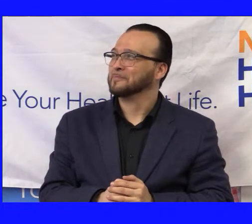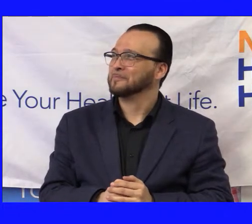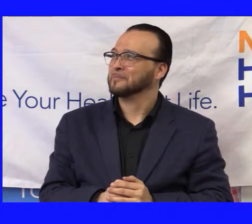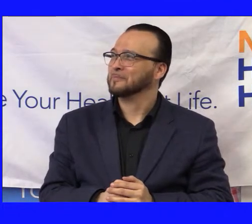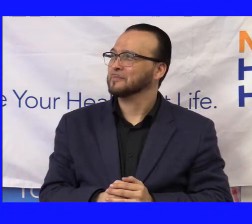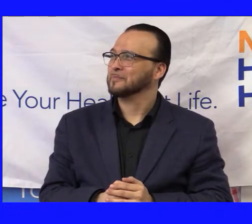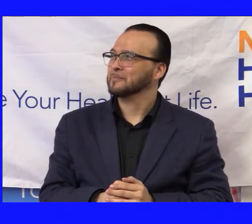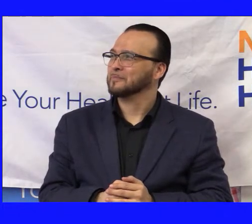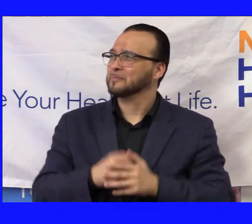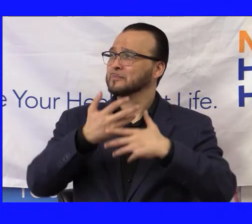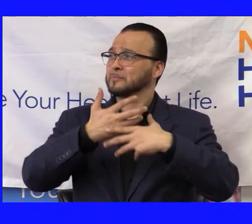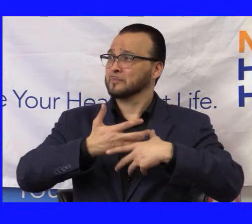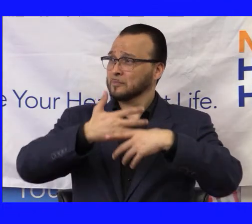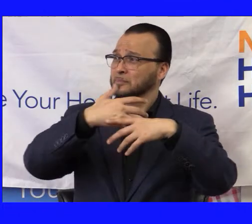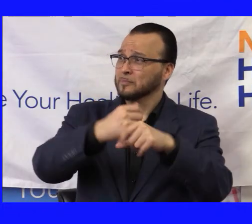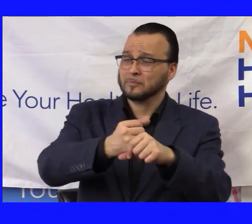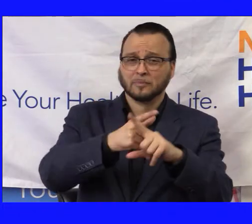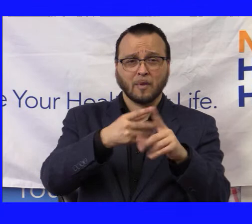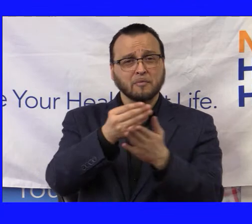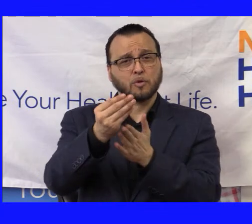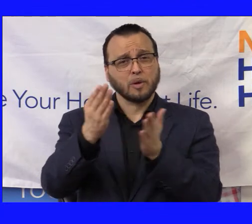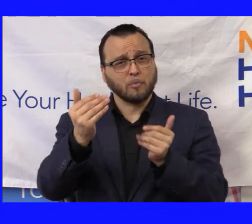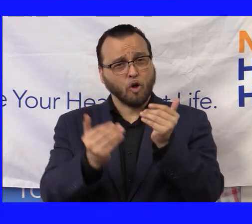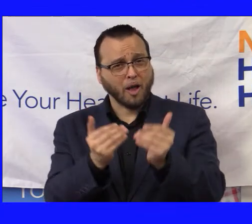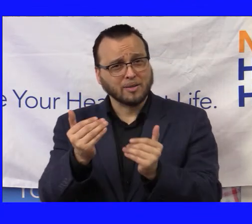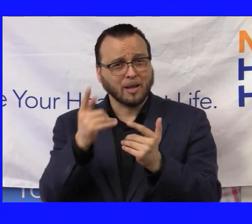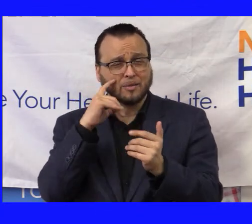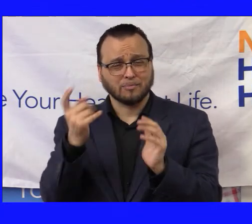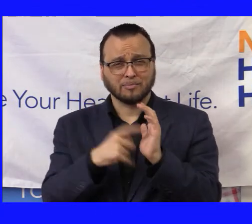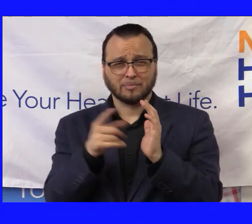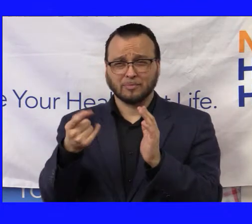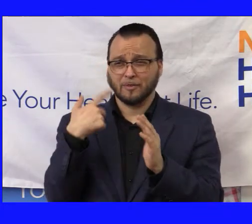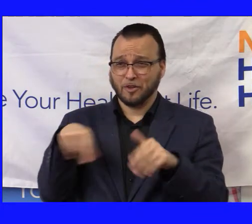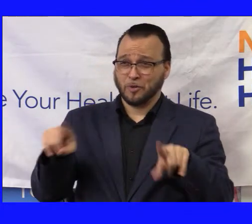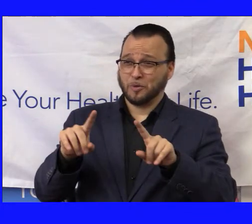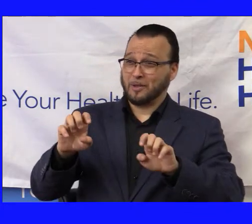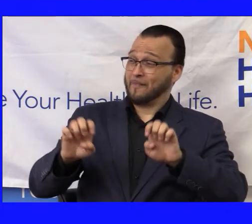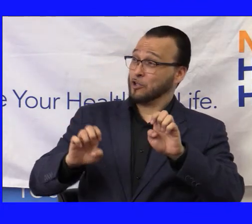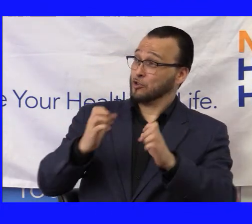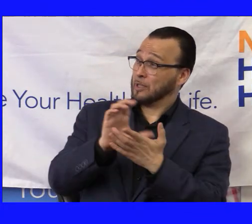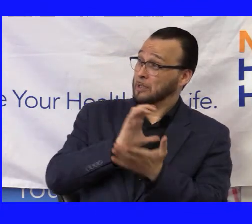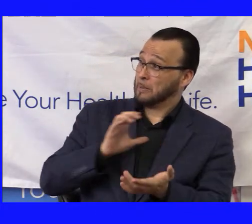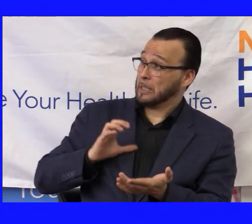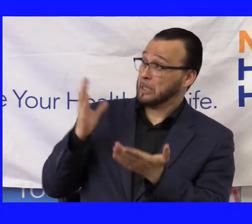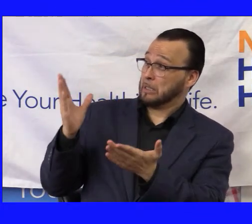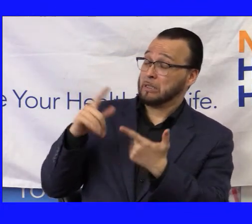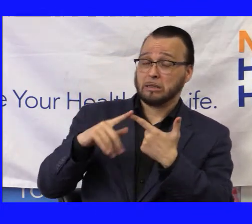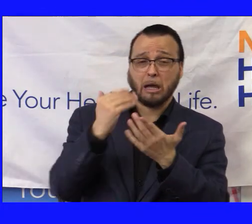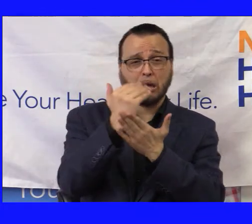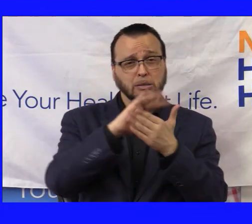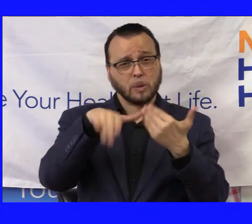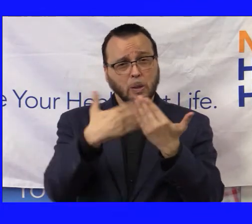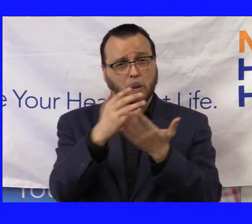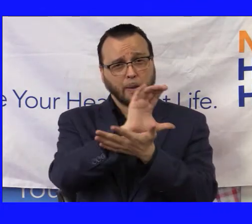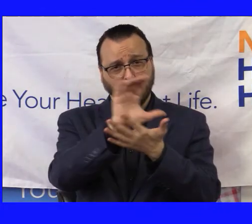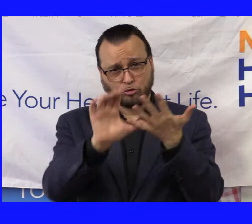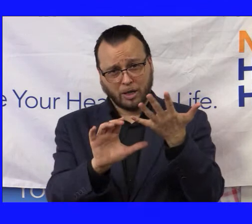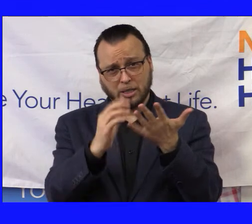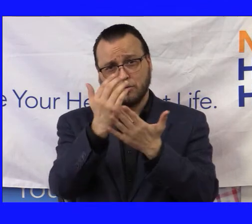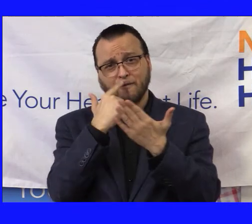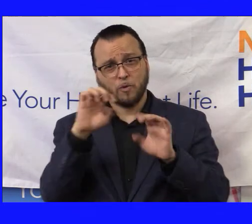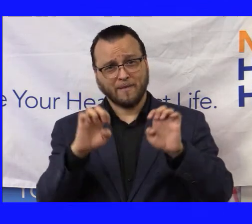For the recap of the procurement process, I list for you here the evaluation committee, I list for you the evaluation criteria, and I list for